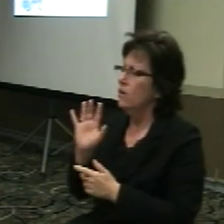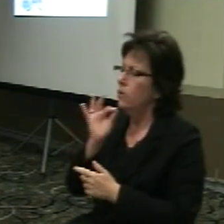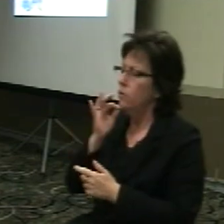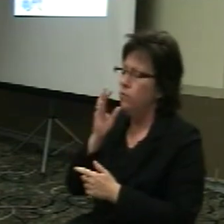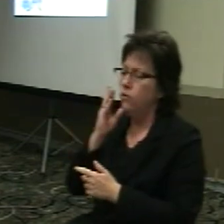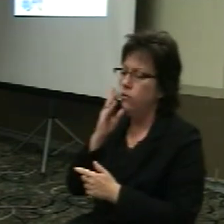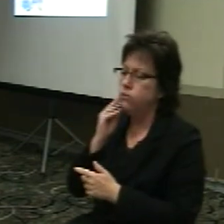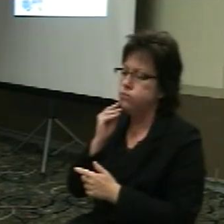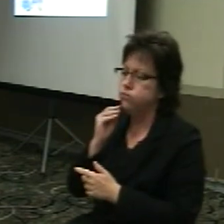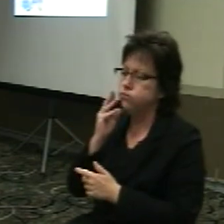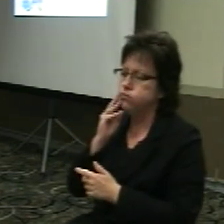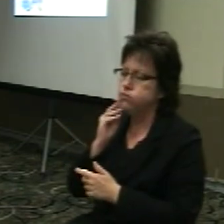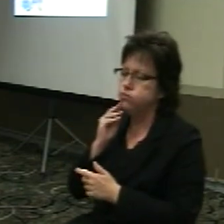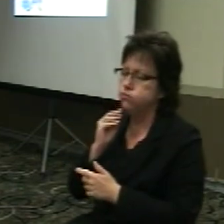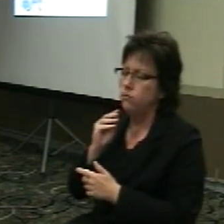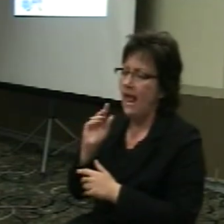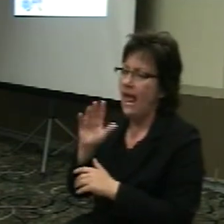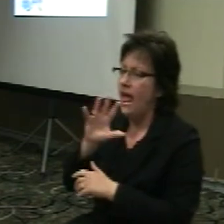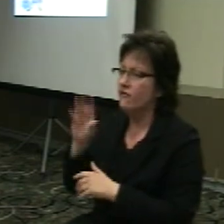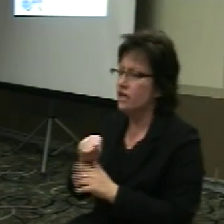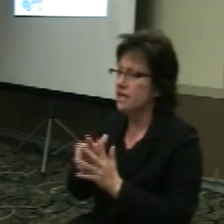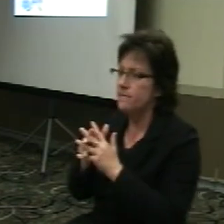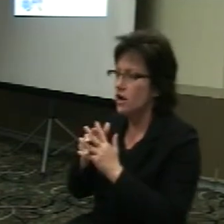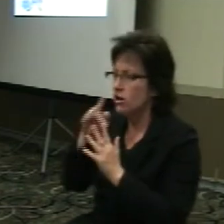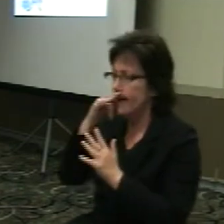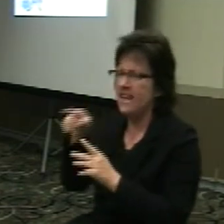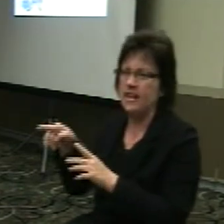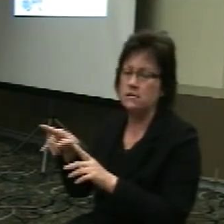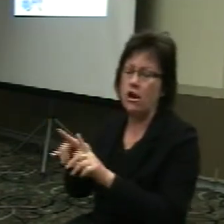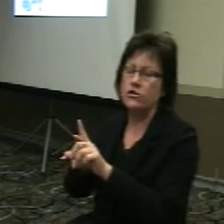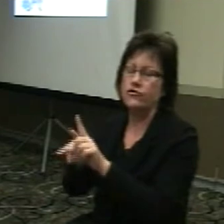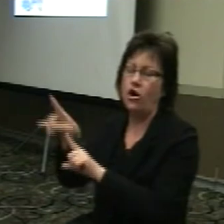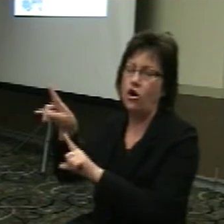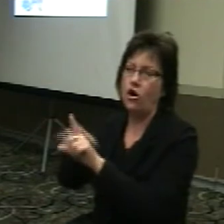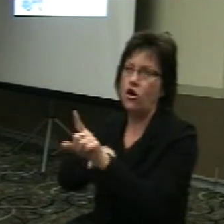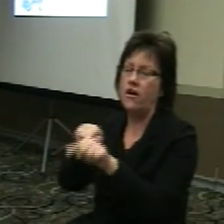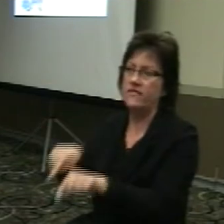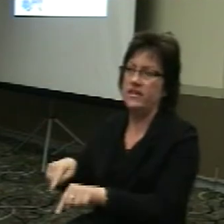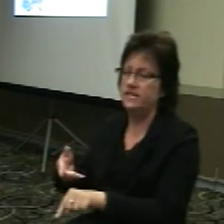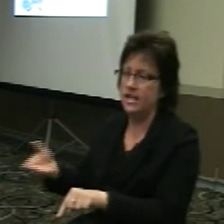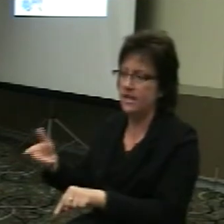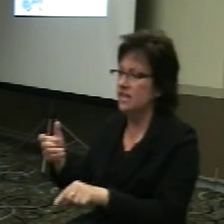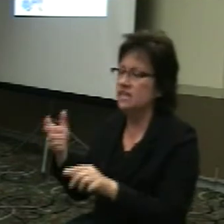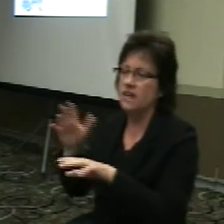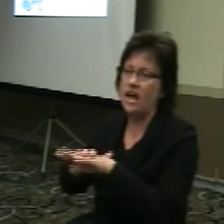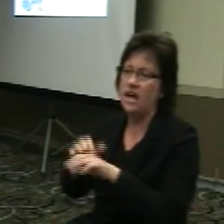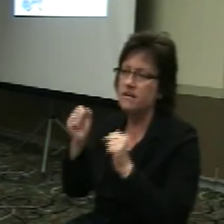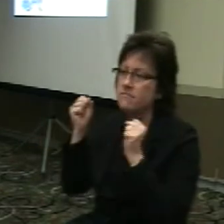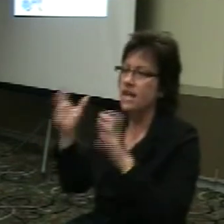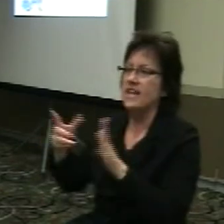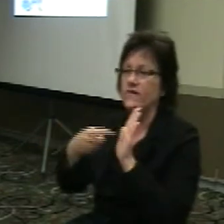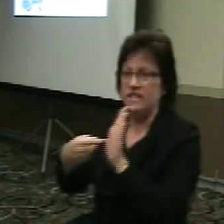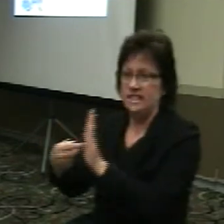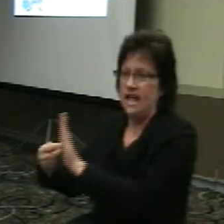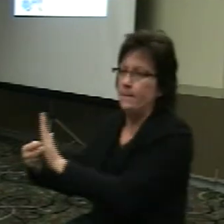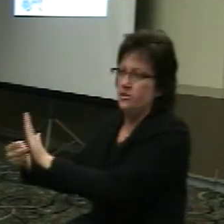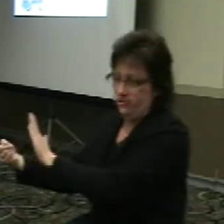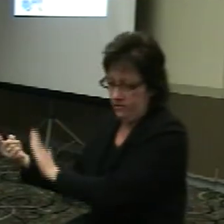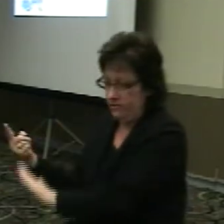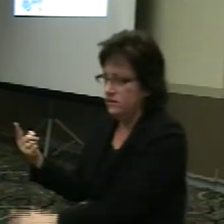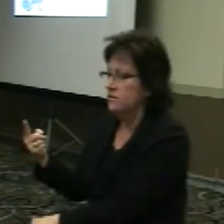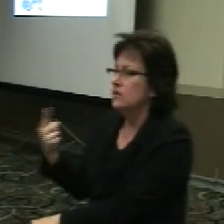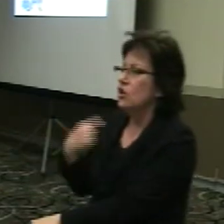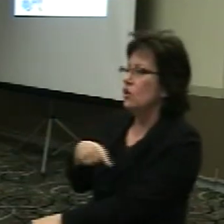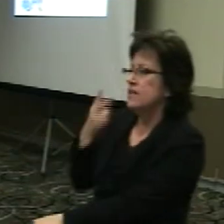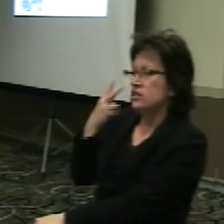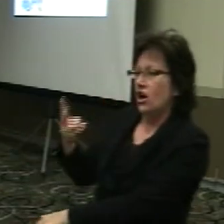kid. And he is a star. And he is the star of the thing, too. He's on all kinds of the examples. Well, we